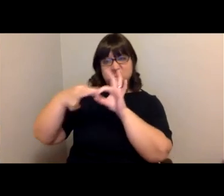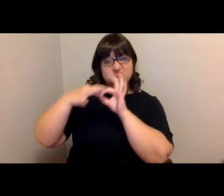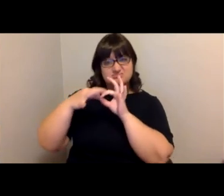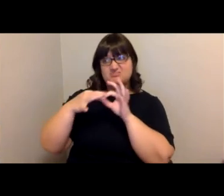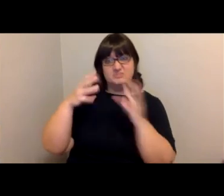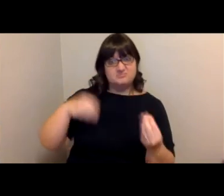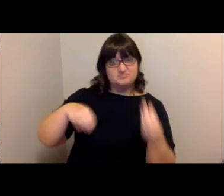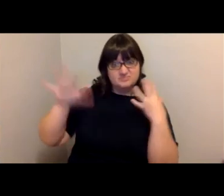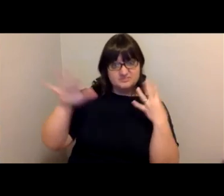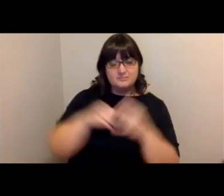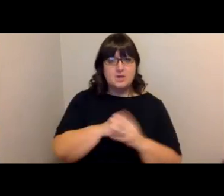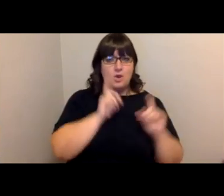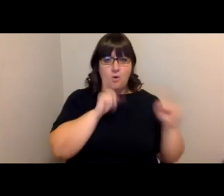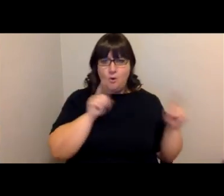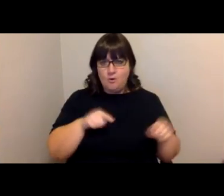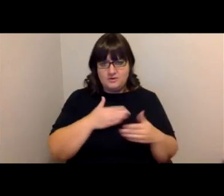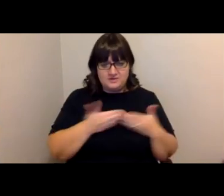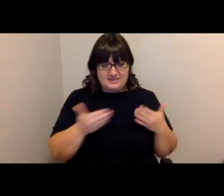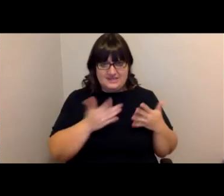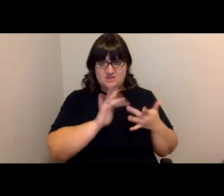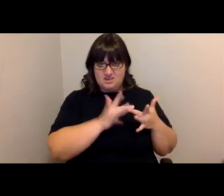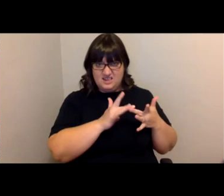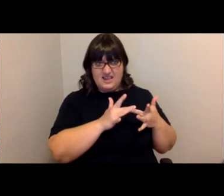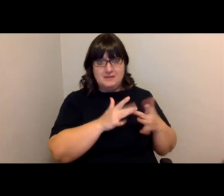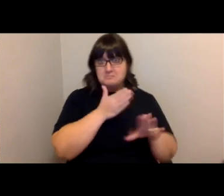post-pandemic, ordering things to my house. This is some of my truth.